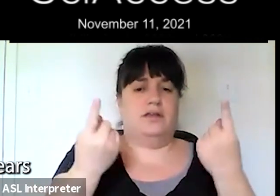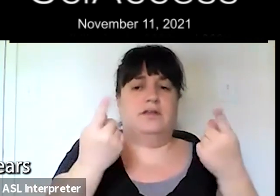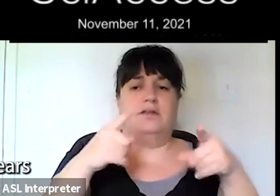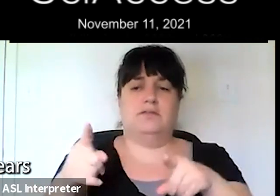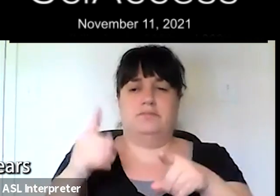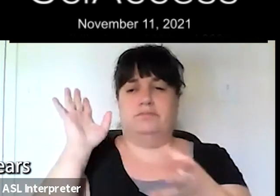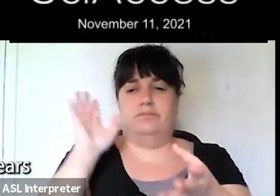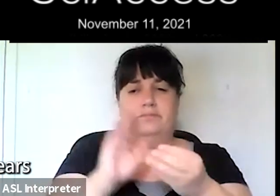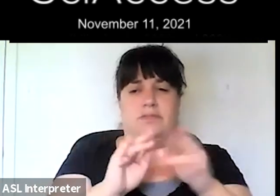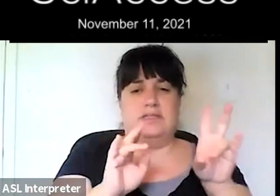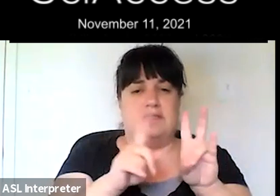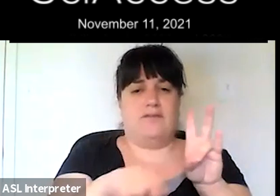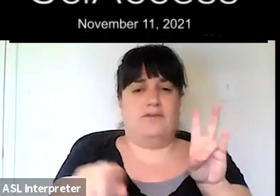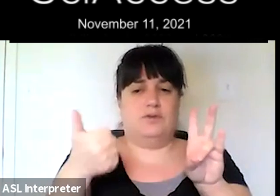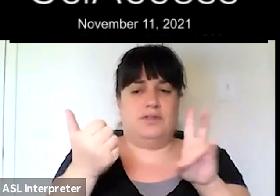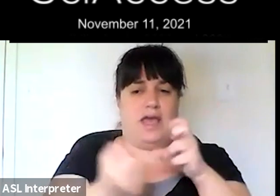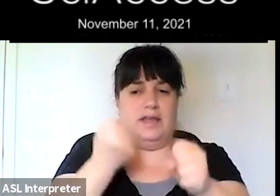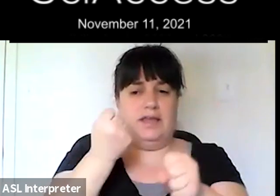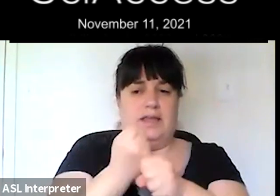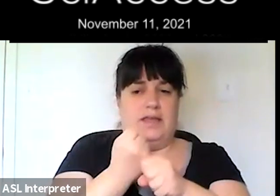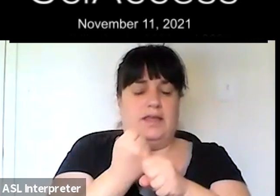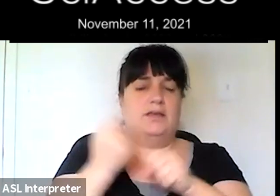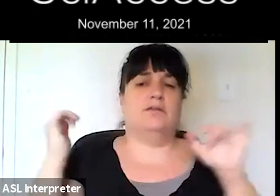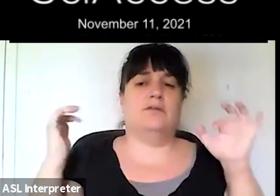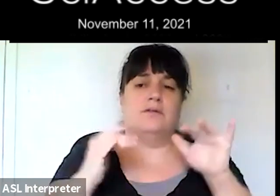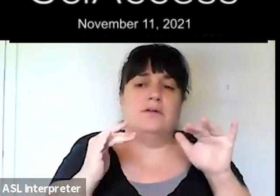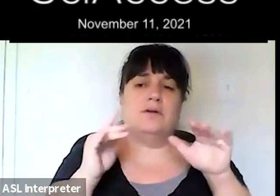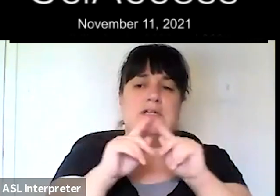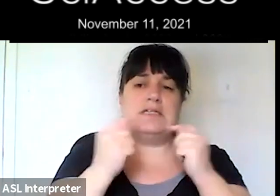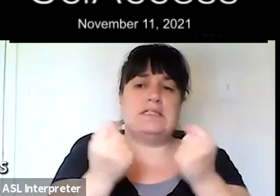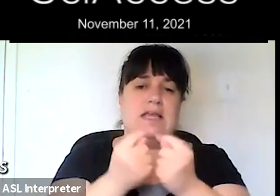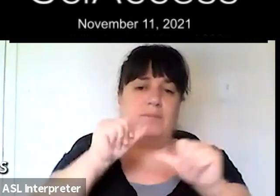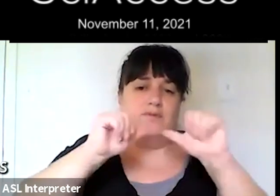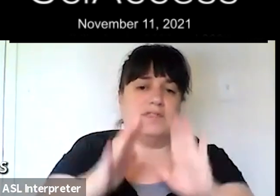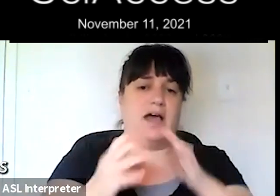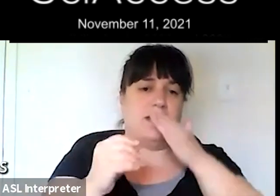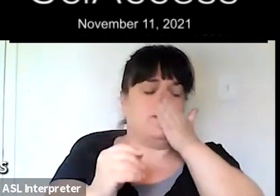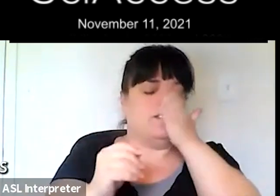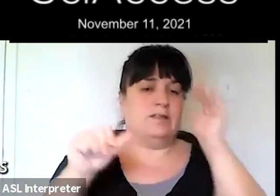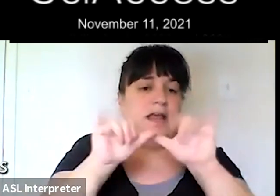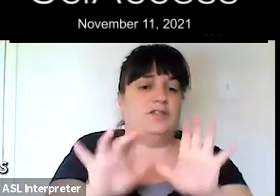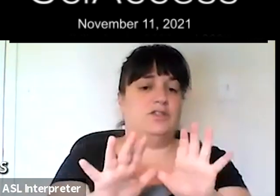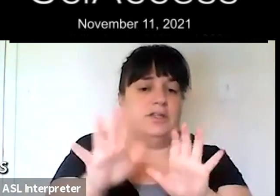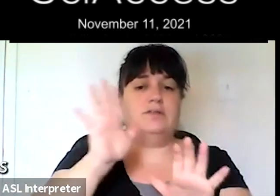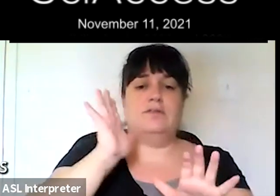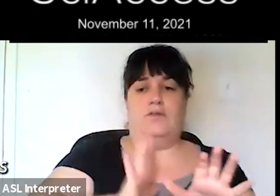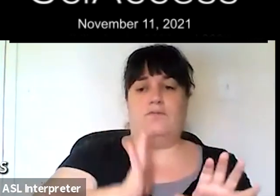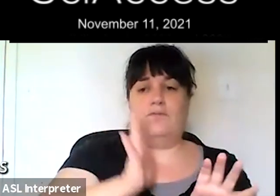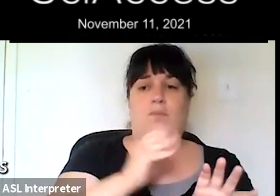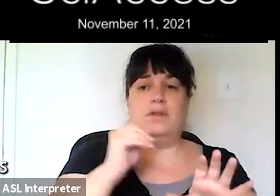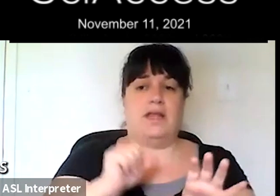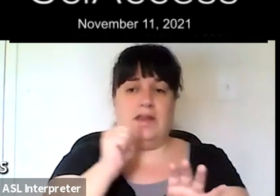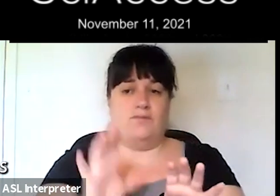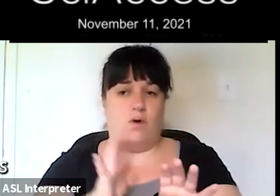about 7 to 10 years, where we brought together a team of scientists and engineers, formal and informal